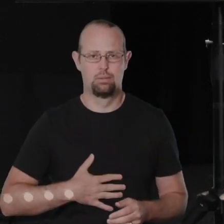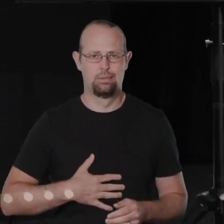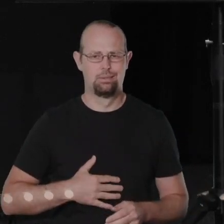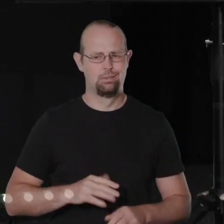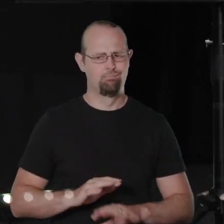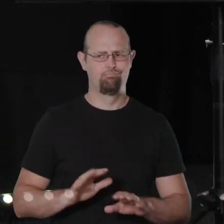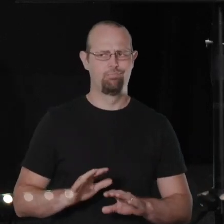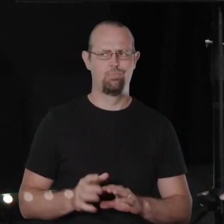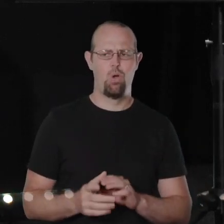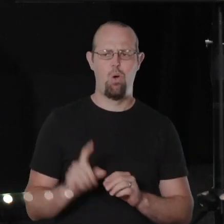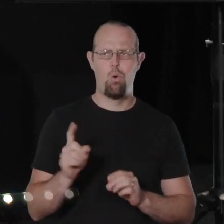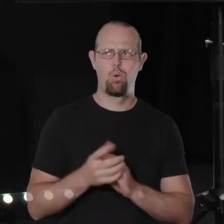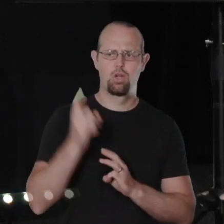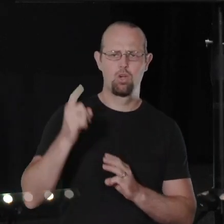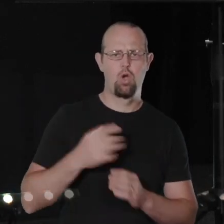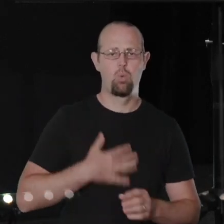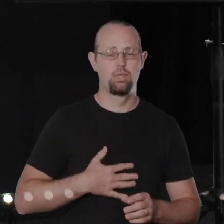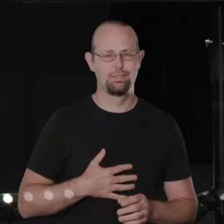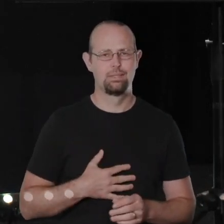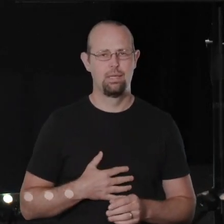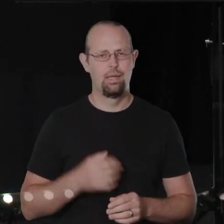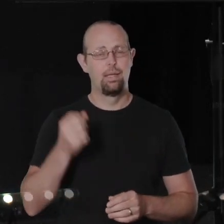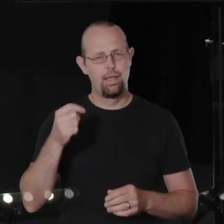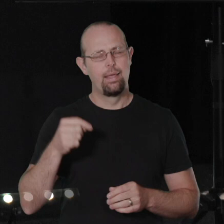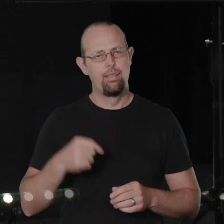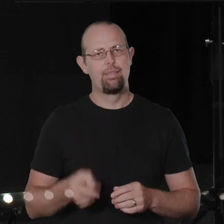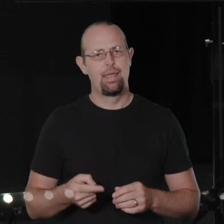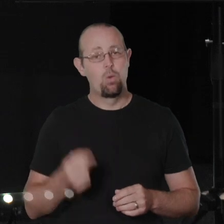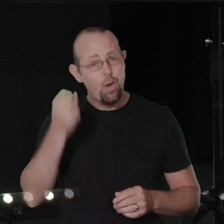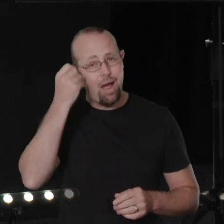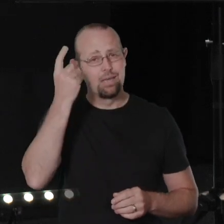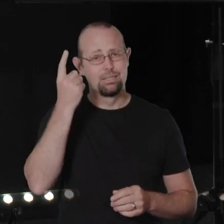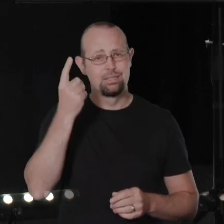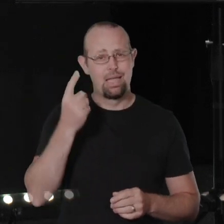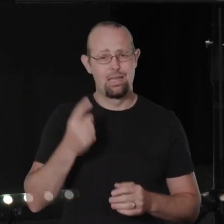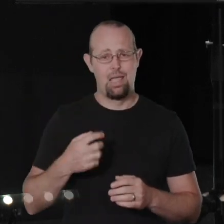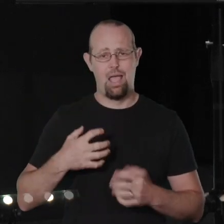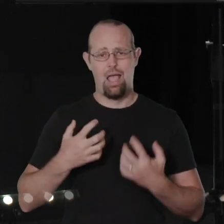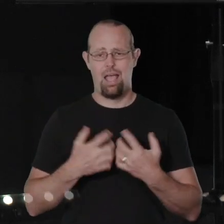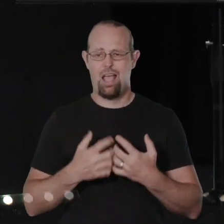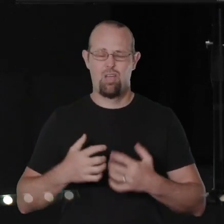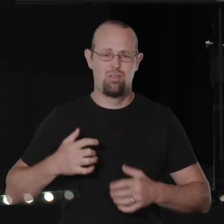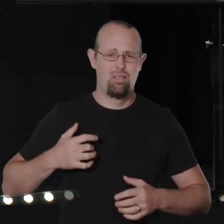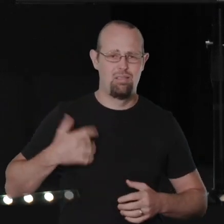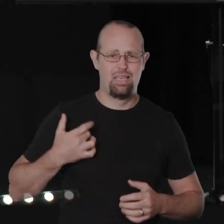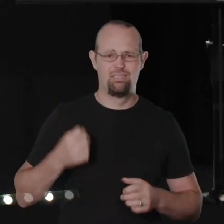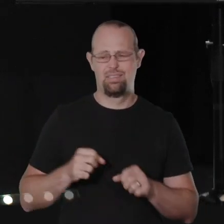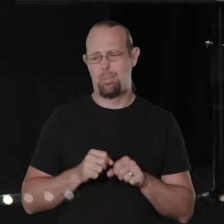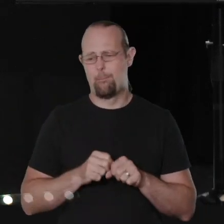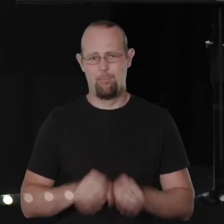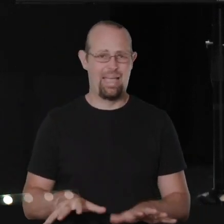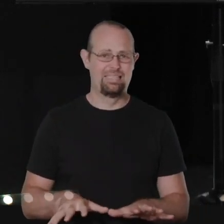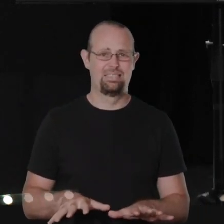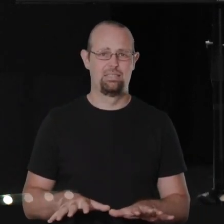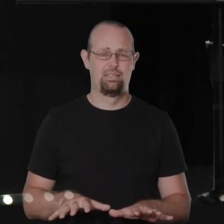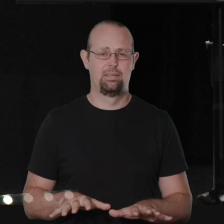over his goodness, over his love, over his kindness. Once we realize that, we understand why life can get